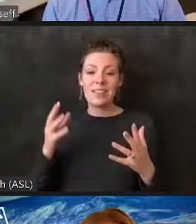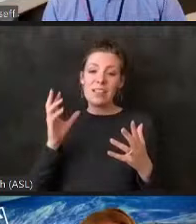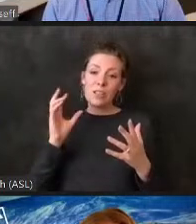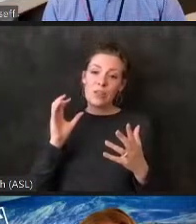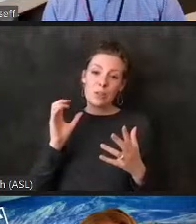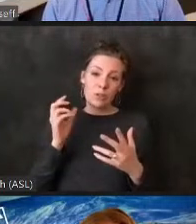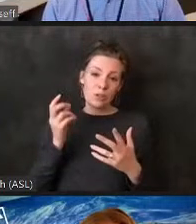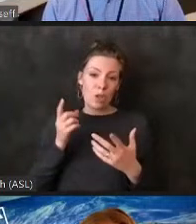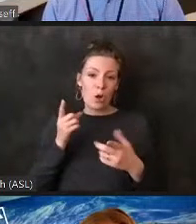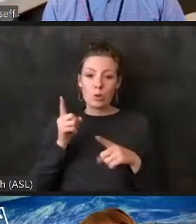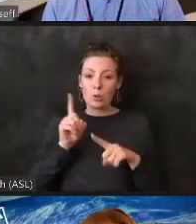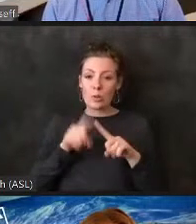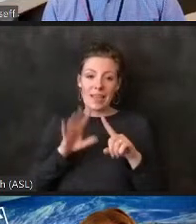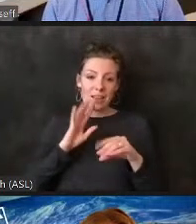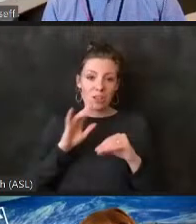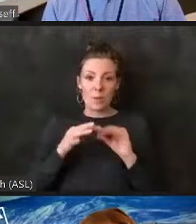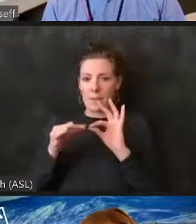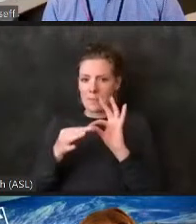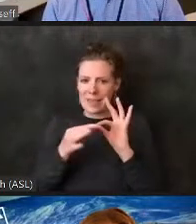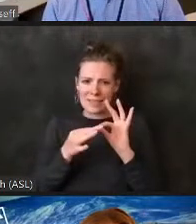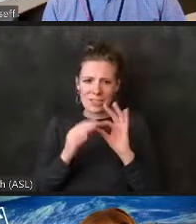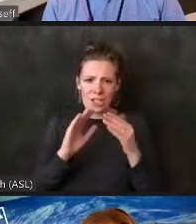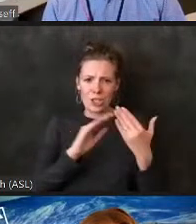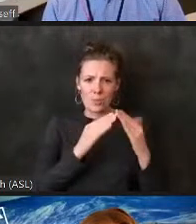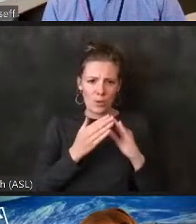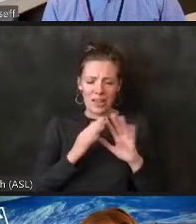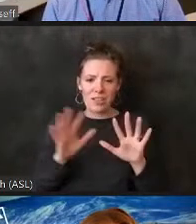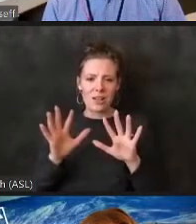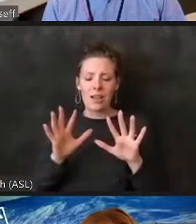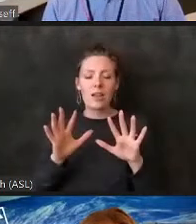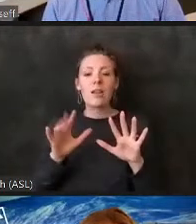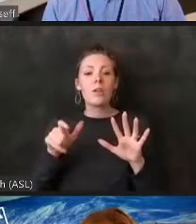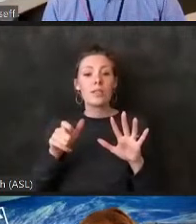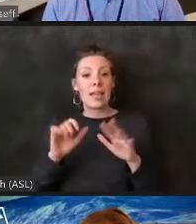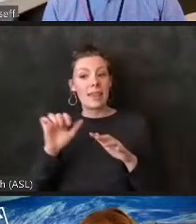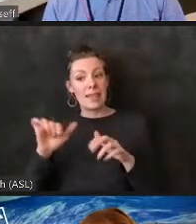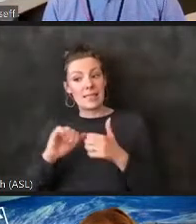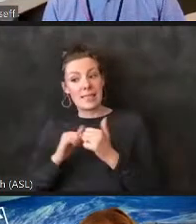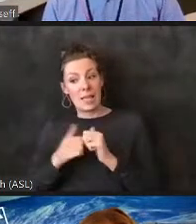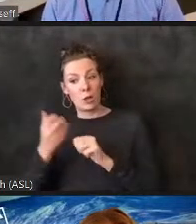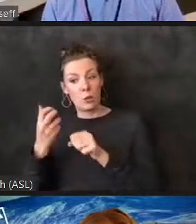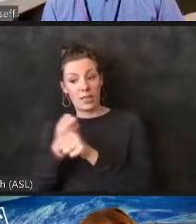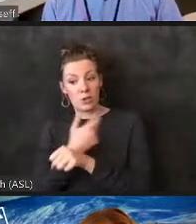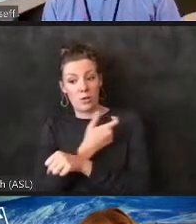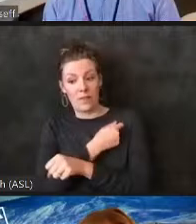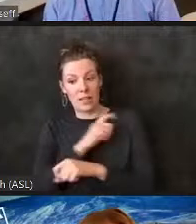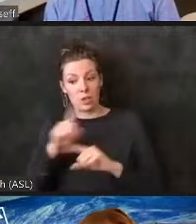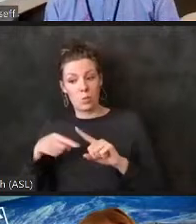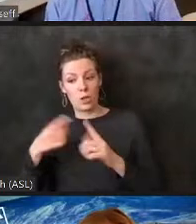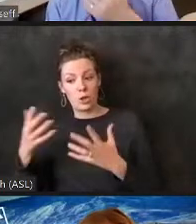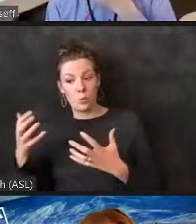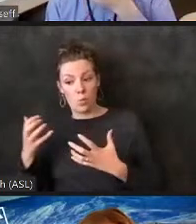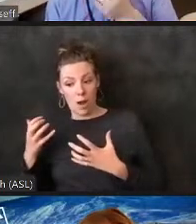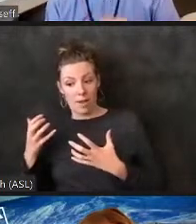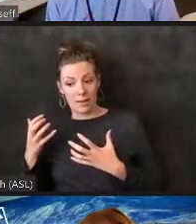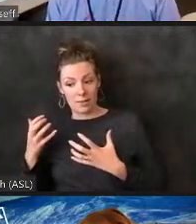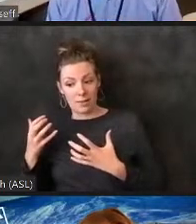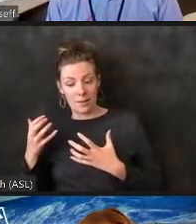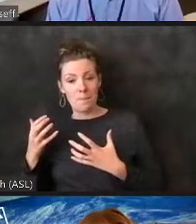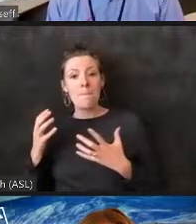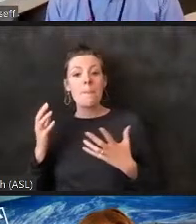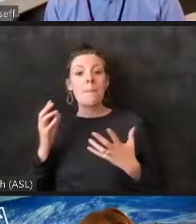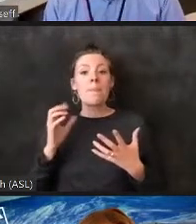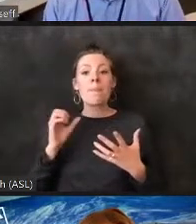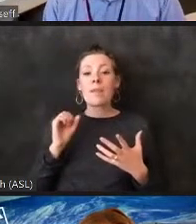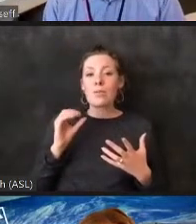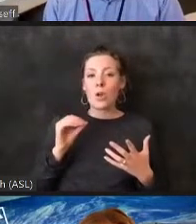talk about messaging and communication to populations until we can say, and this is how you're going to get vaccinated when you want to get vaccinated. So that's where I'm